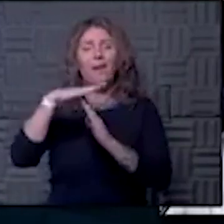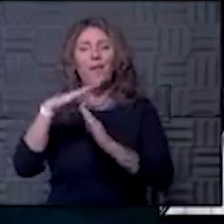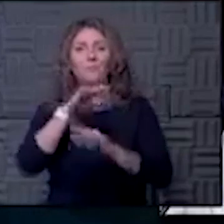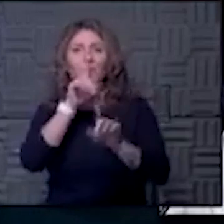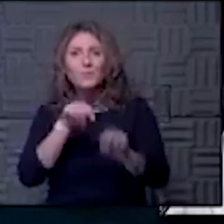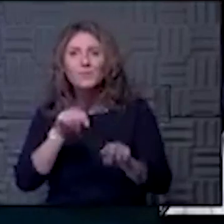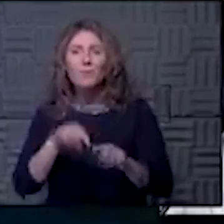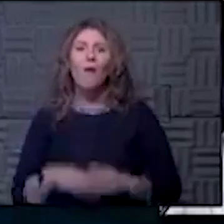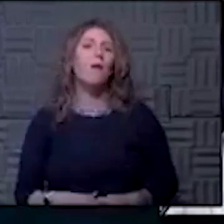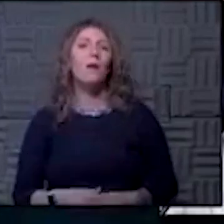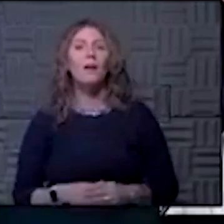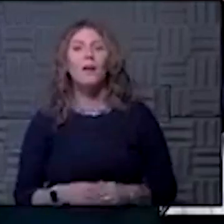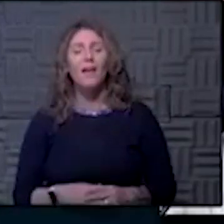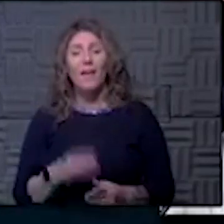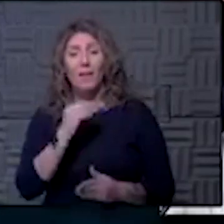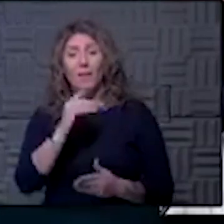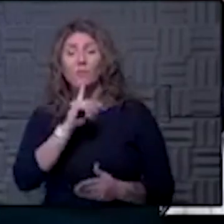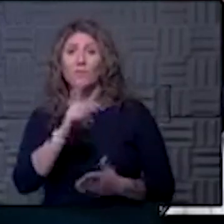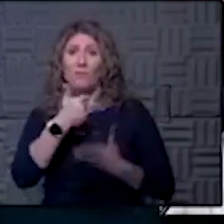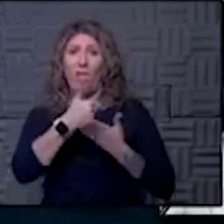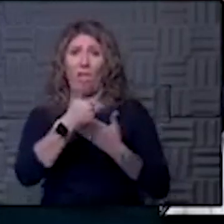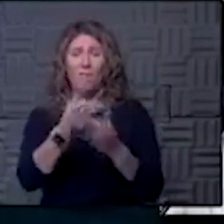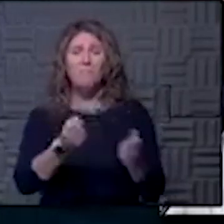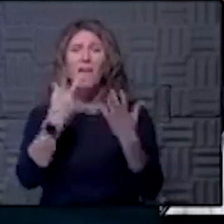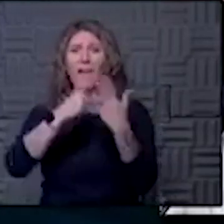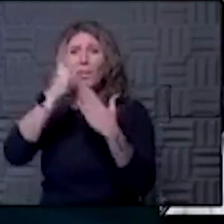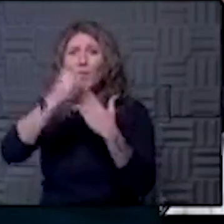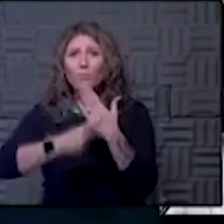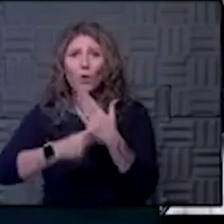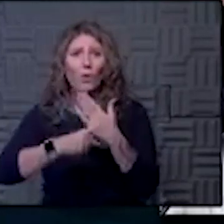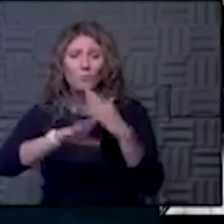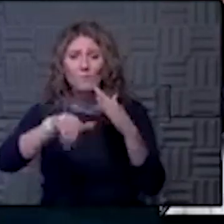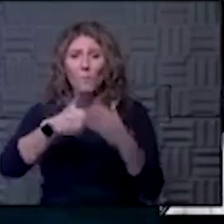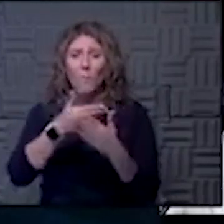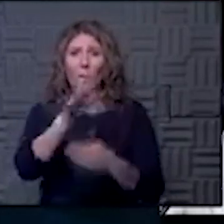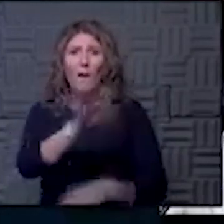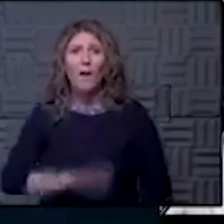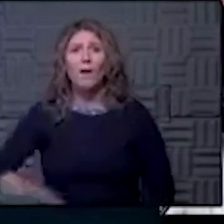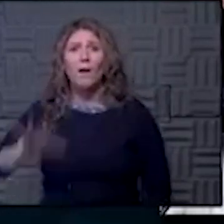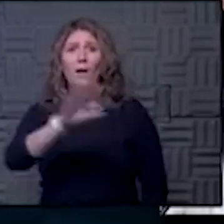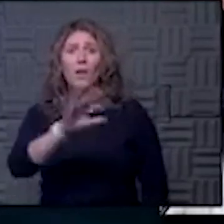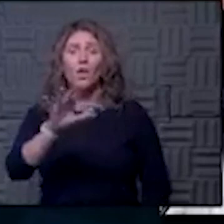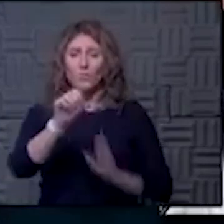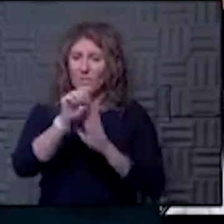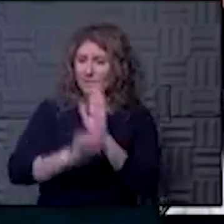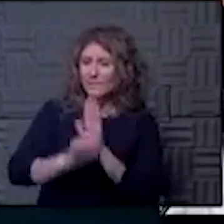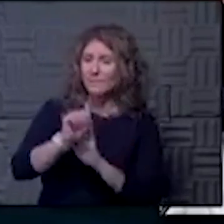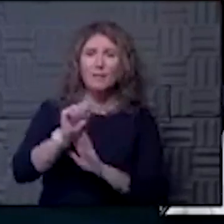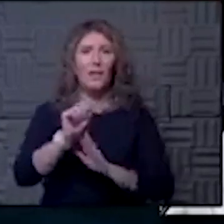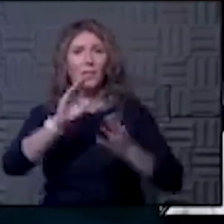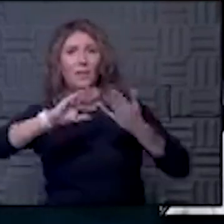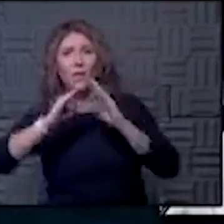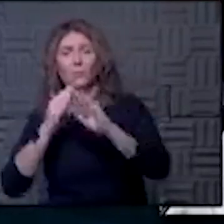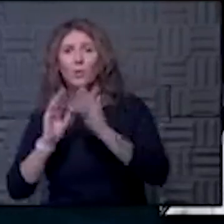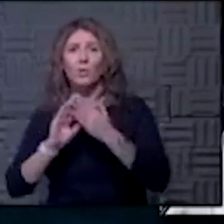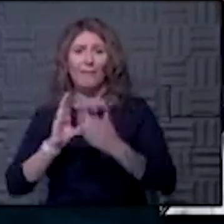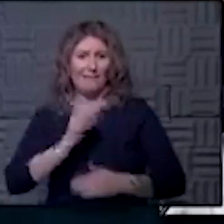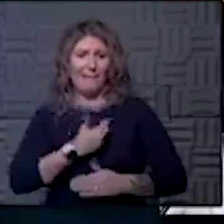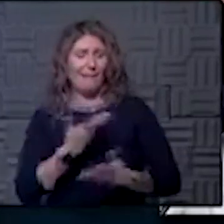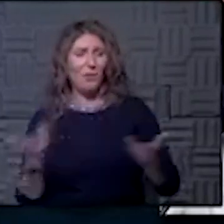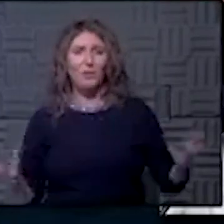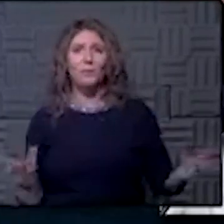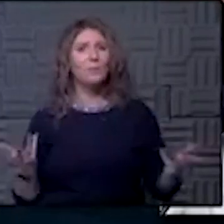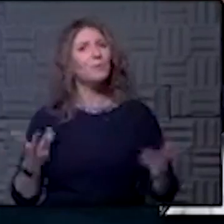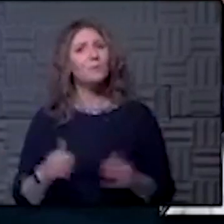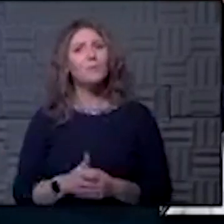respond, and I think have helped a lot of programs around the area, the state, our community, and